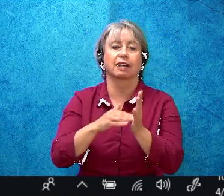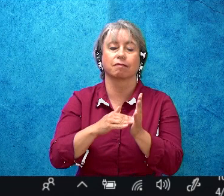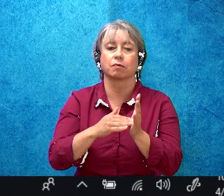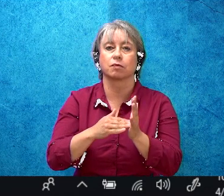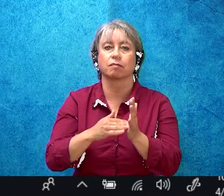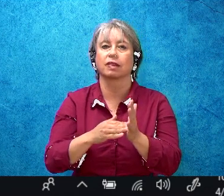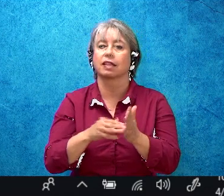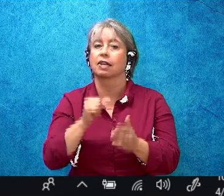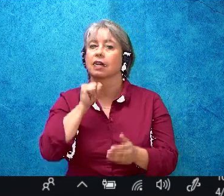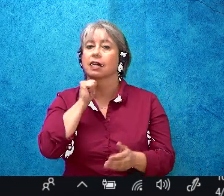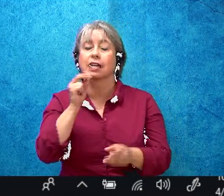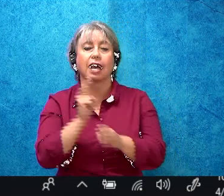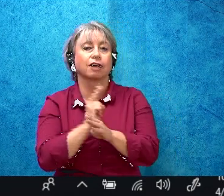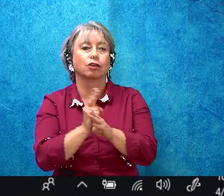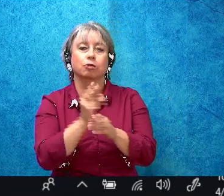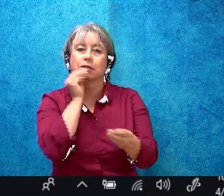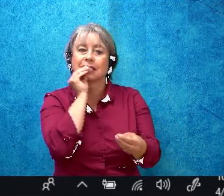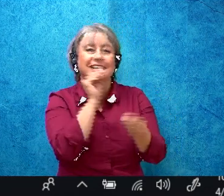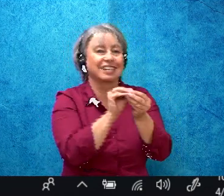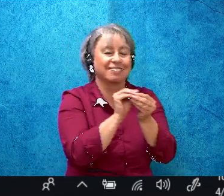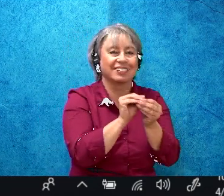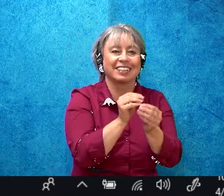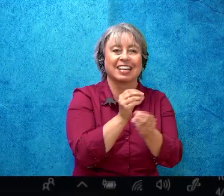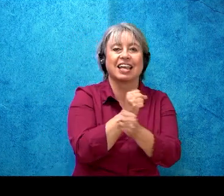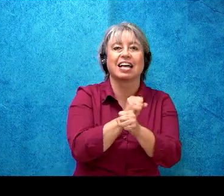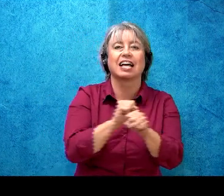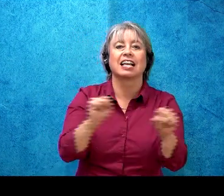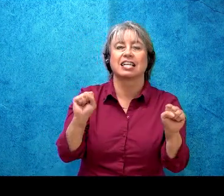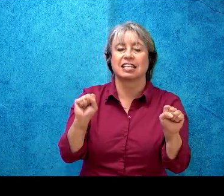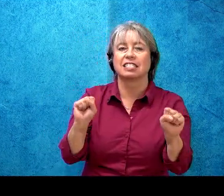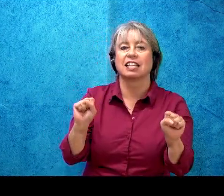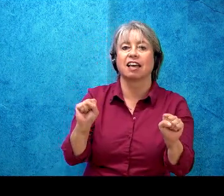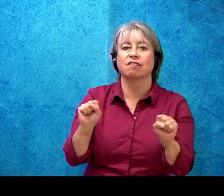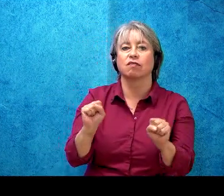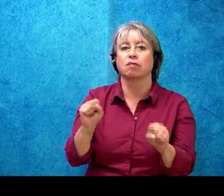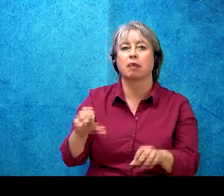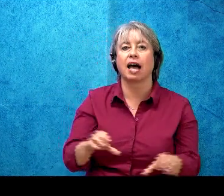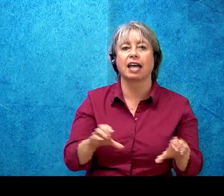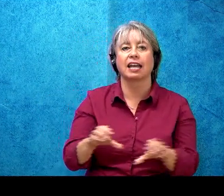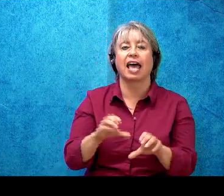a kiss, but saved by an act of love, okay?